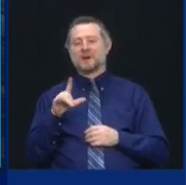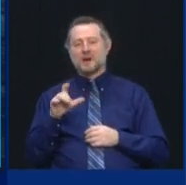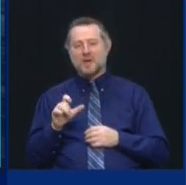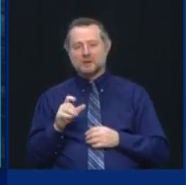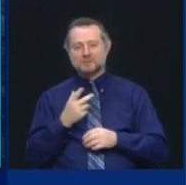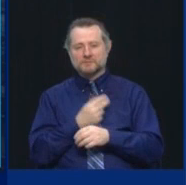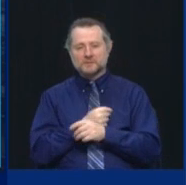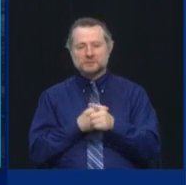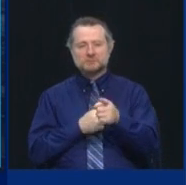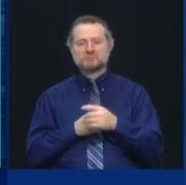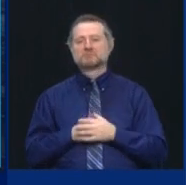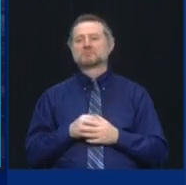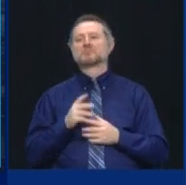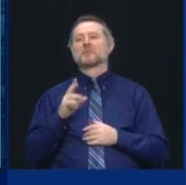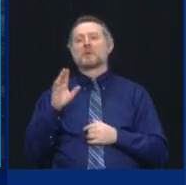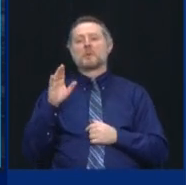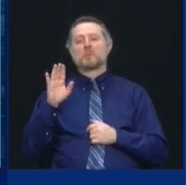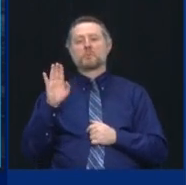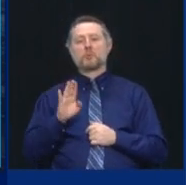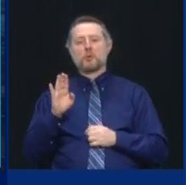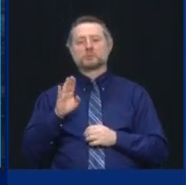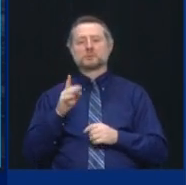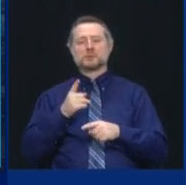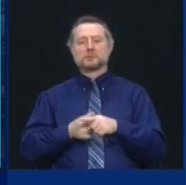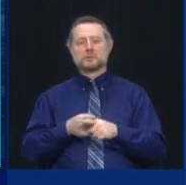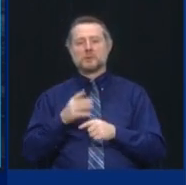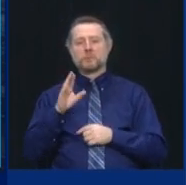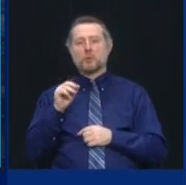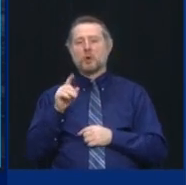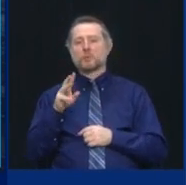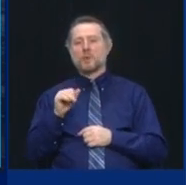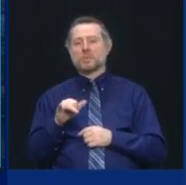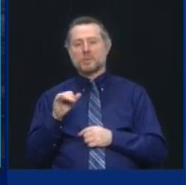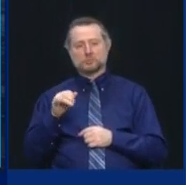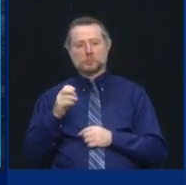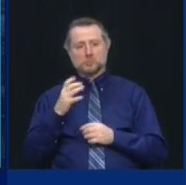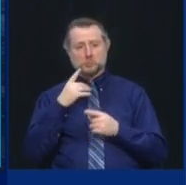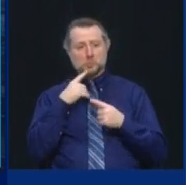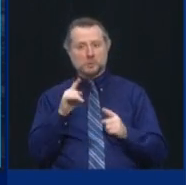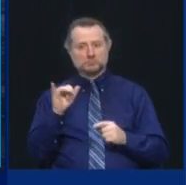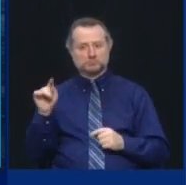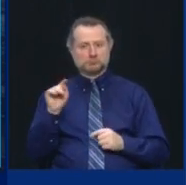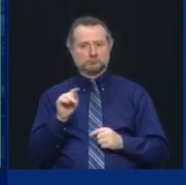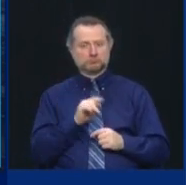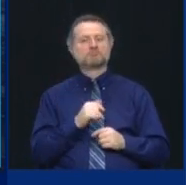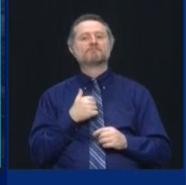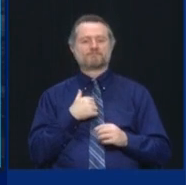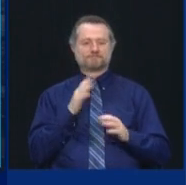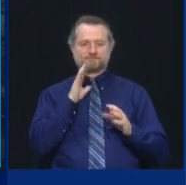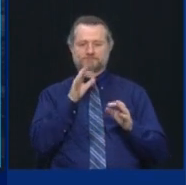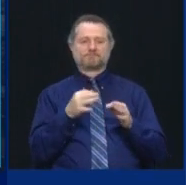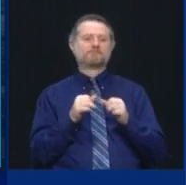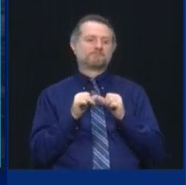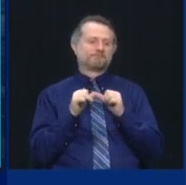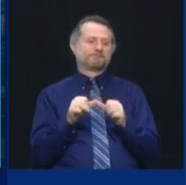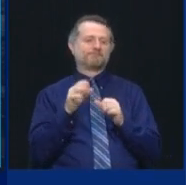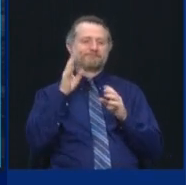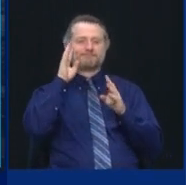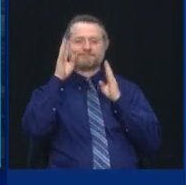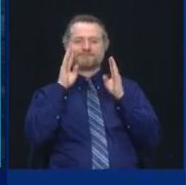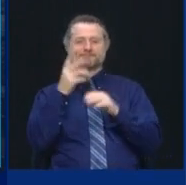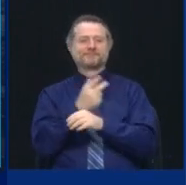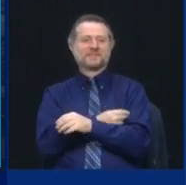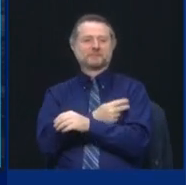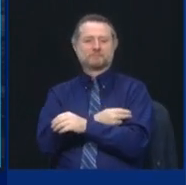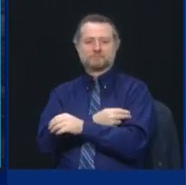we're keeping. So this works, and we're going to find more creative ways to get people to take vaccines, because